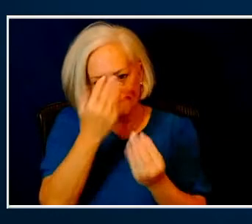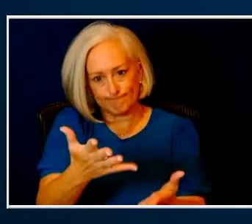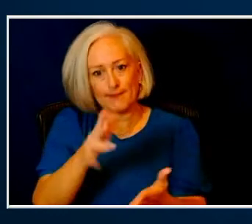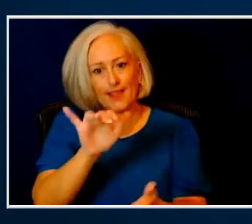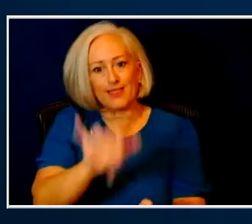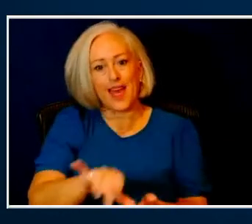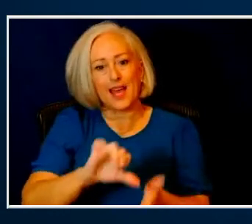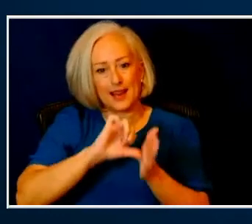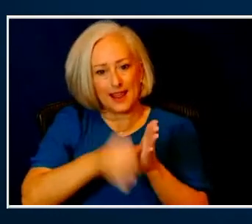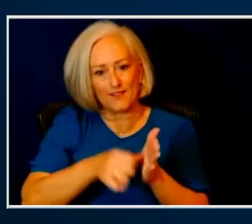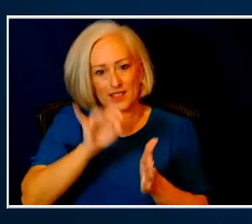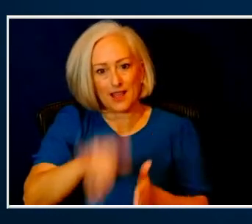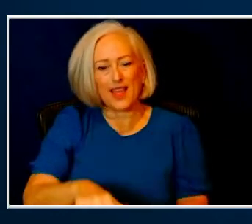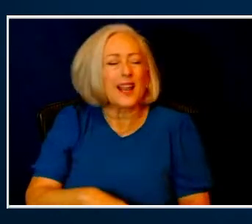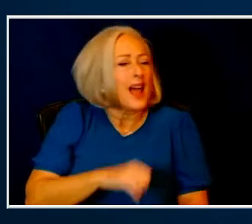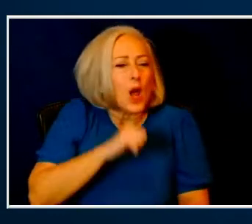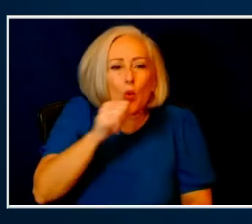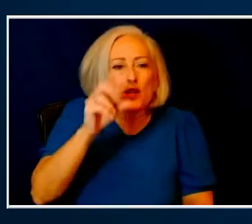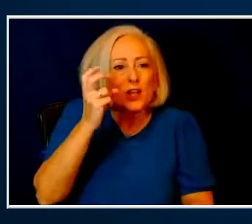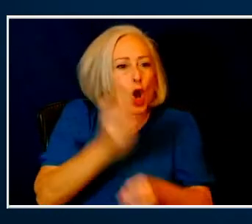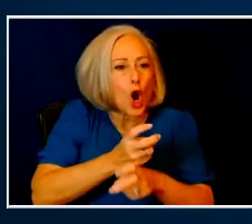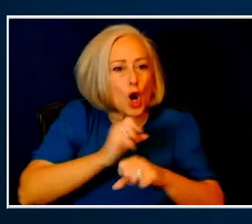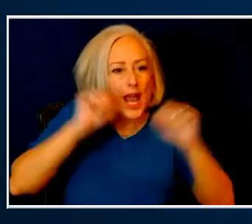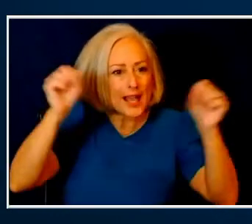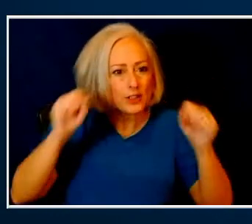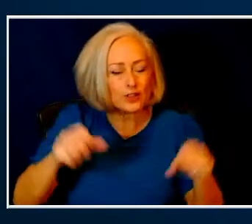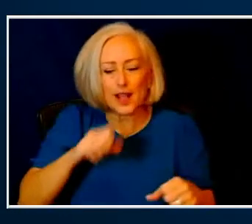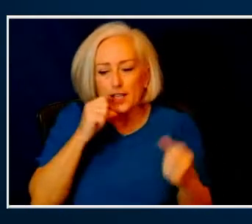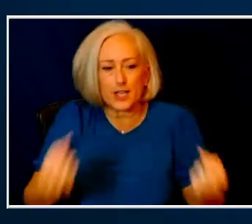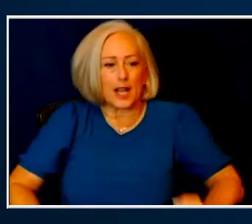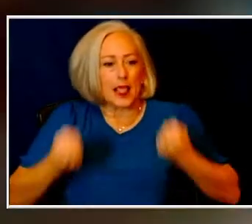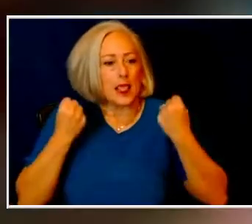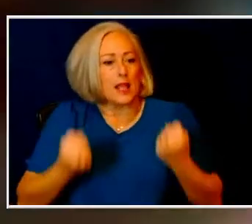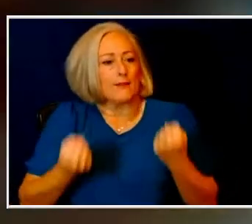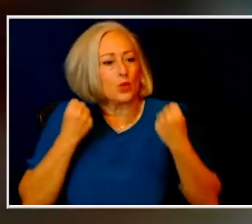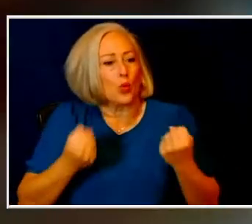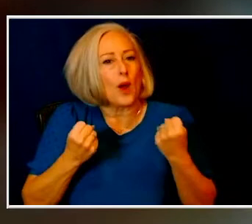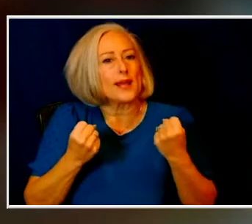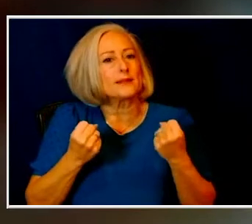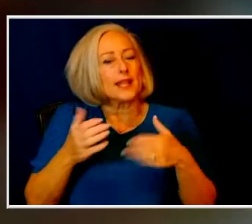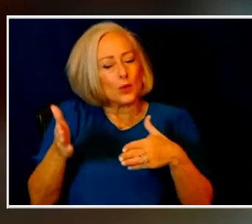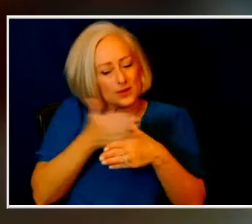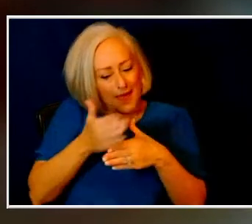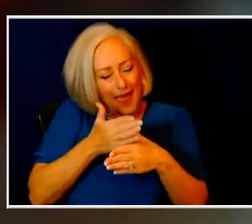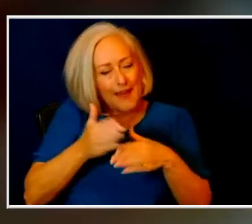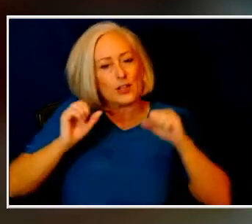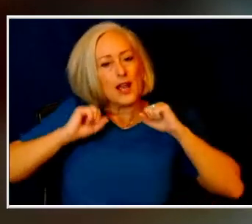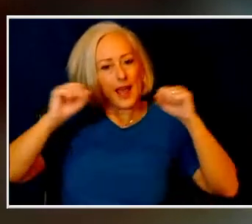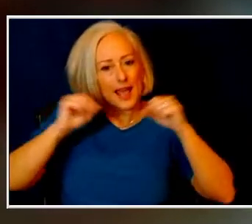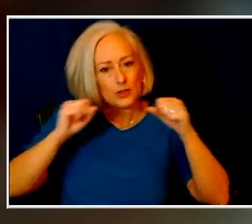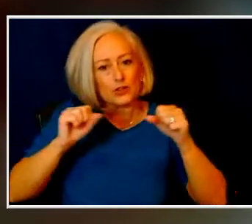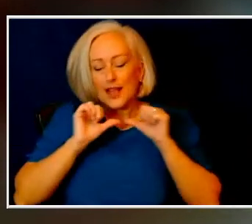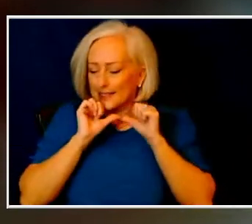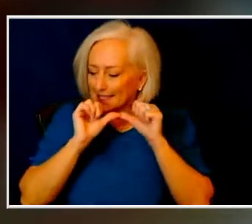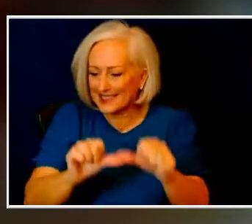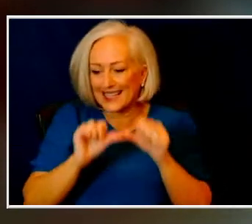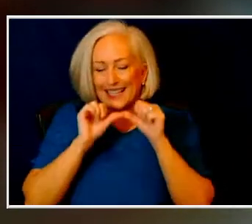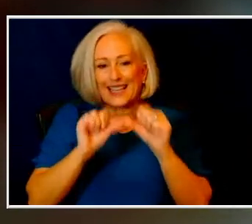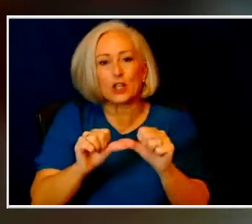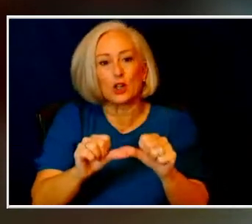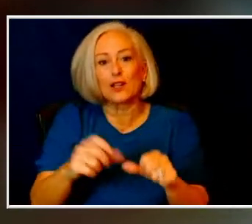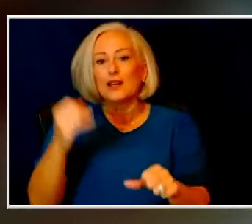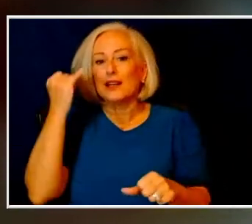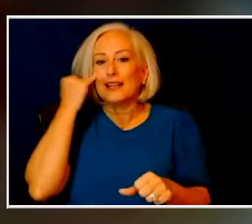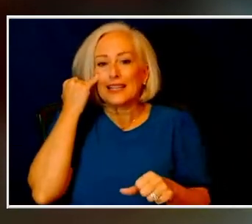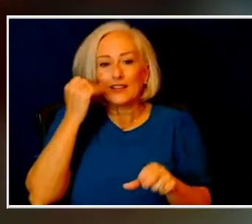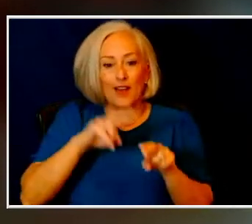I mean, they didn't ask you to go out and lift weights or anything. It was just moderate exercise on a continuous basis. But if I dropped it,